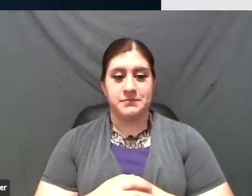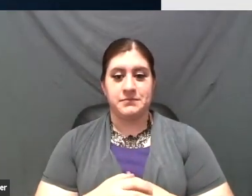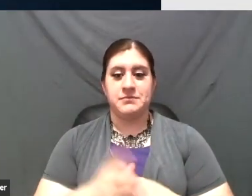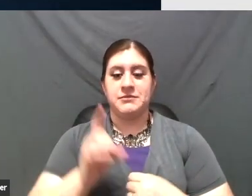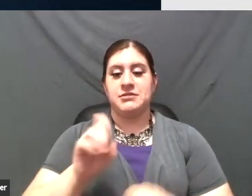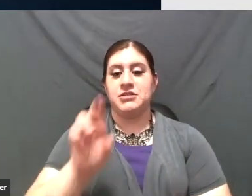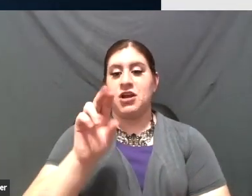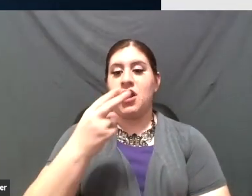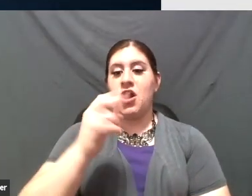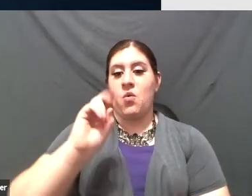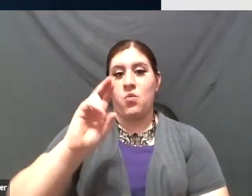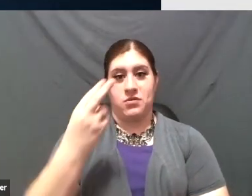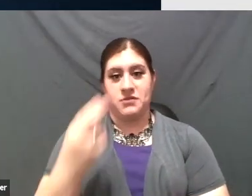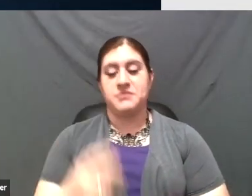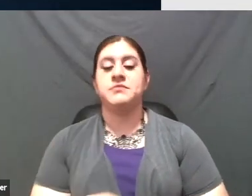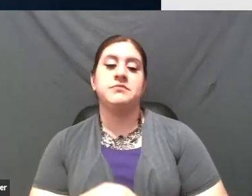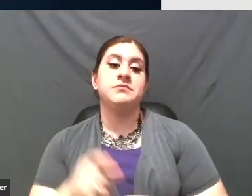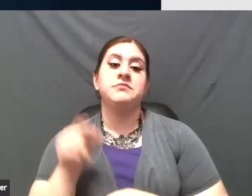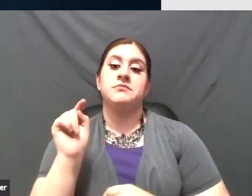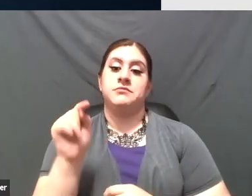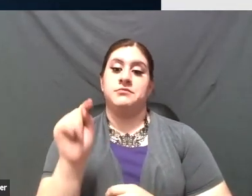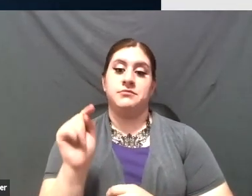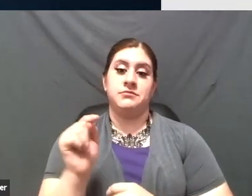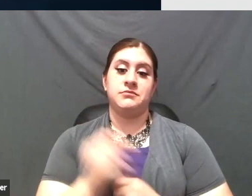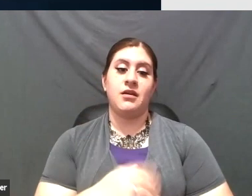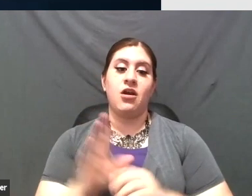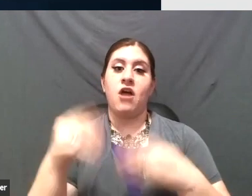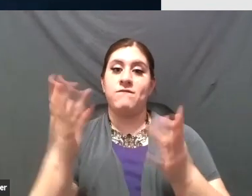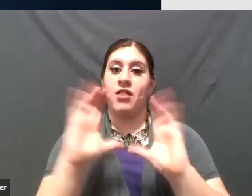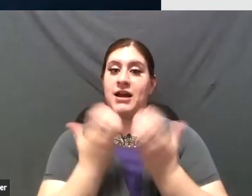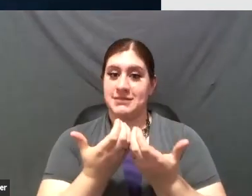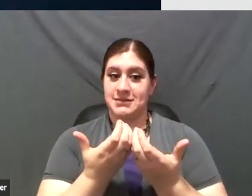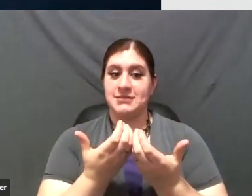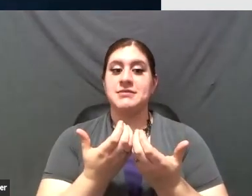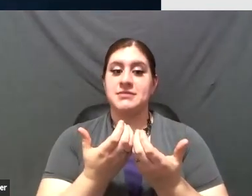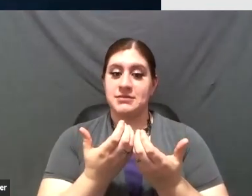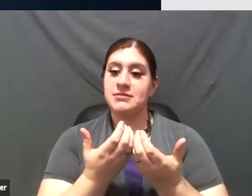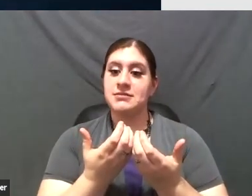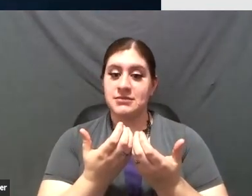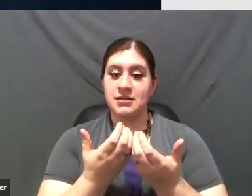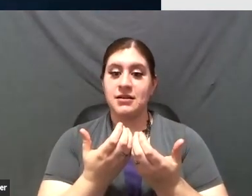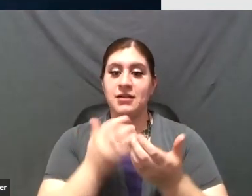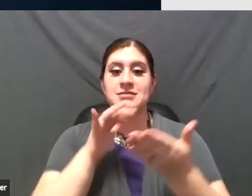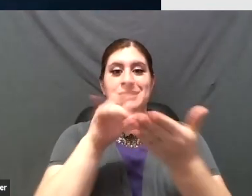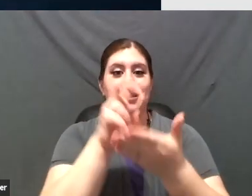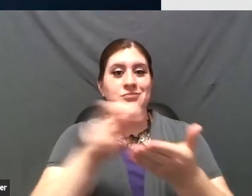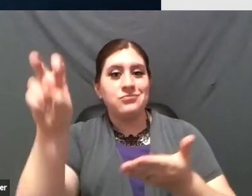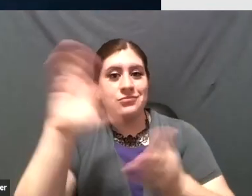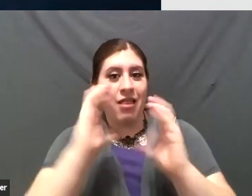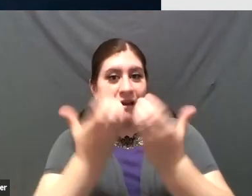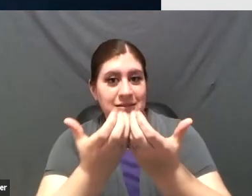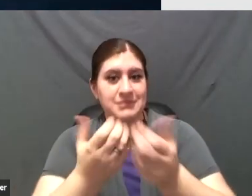Dr. Hoke. Dr. Hoke offers courses, study abroad